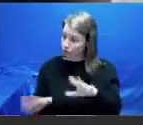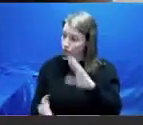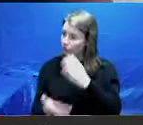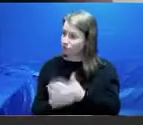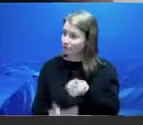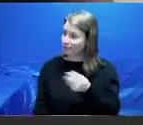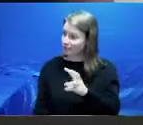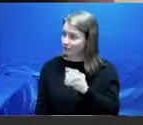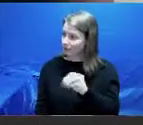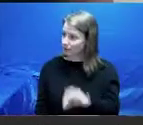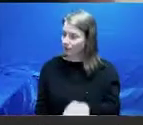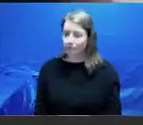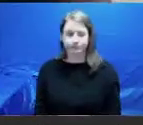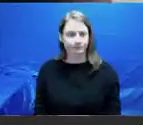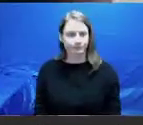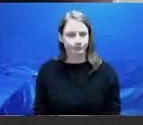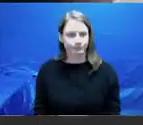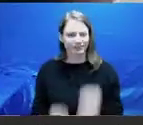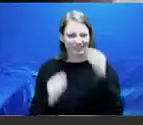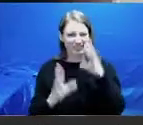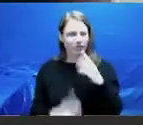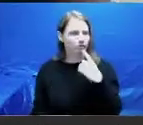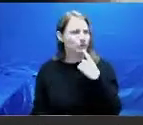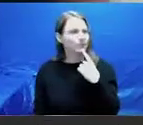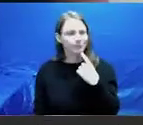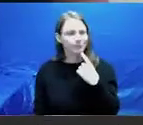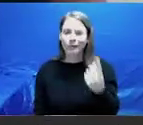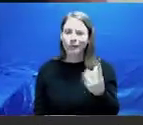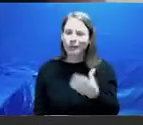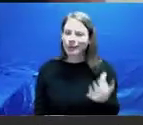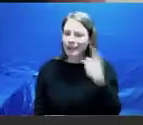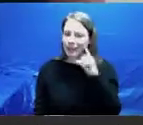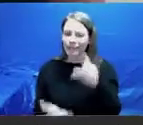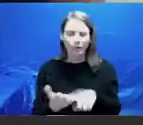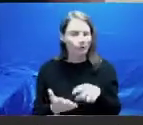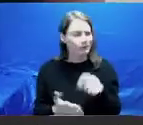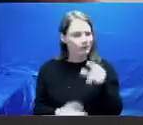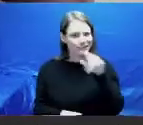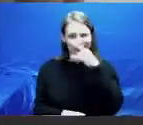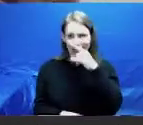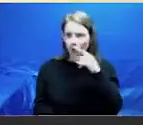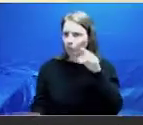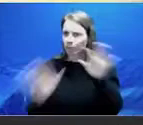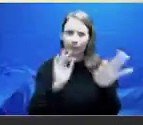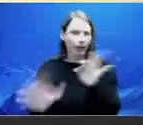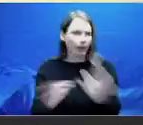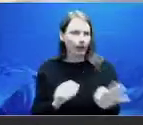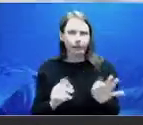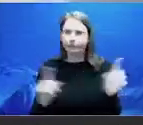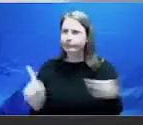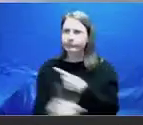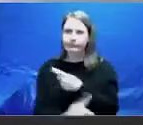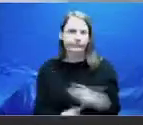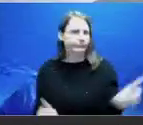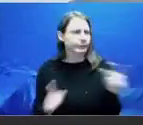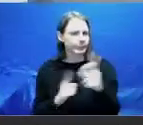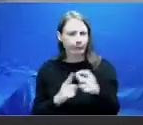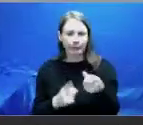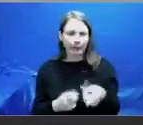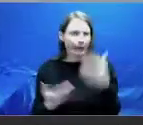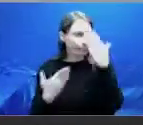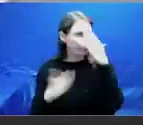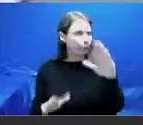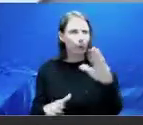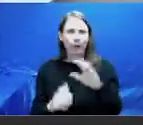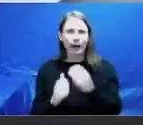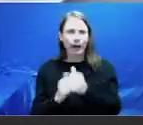pulling out all kinds of words. And there was no real way for them to tell what was an important word, what wasn't an important word. So the kids,